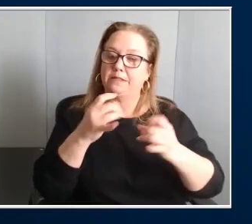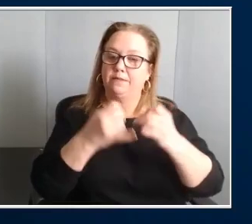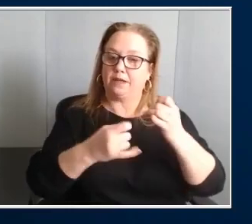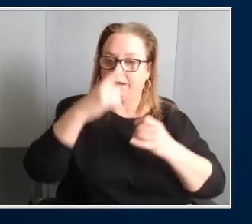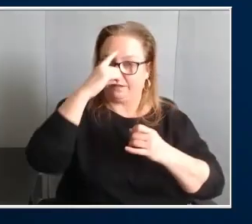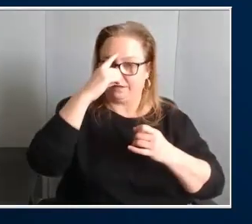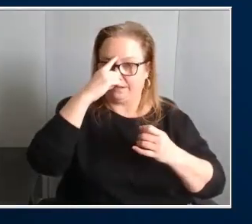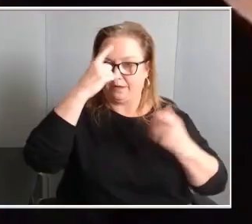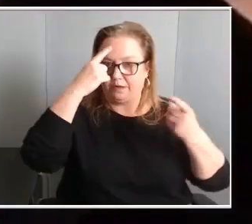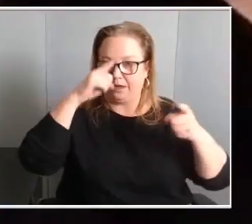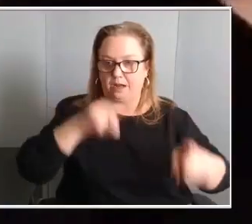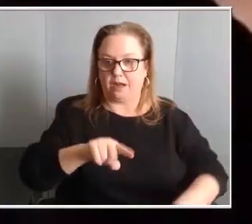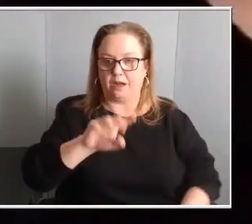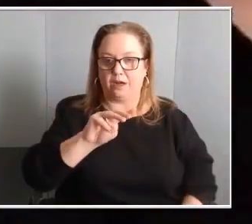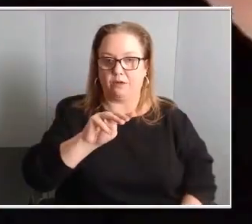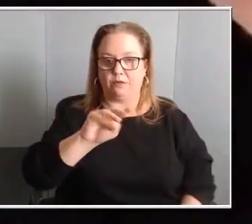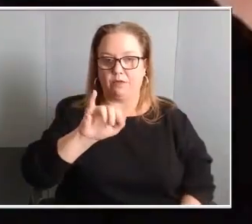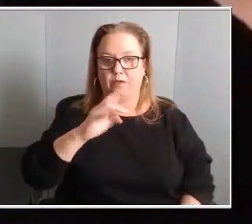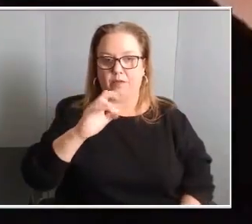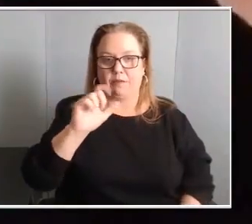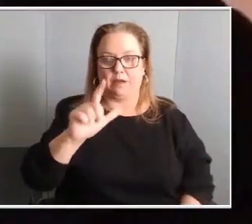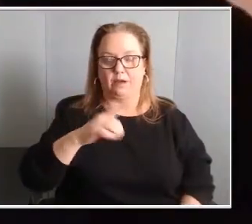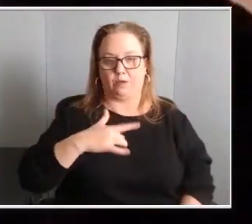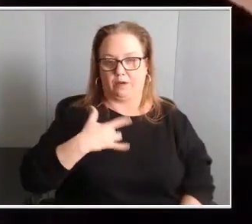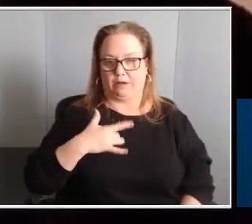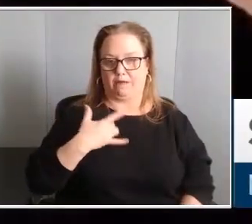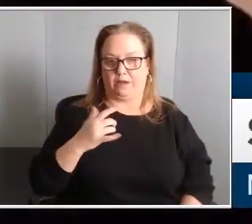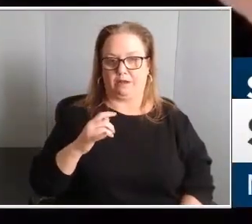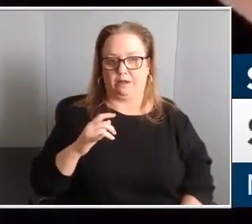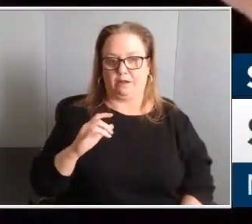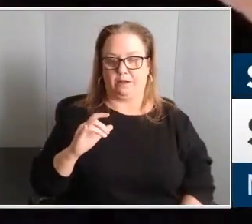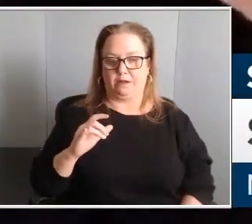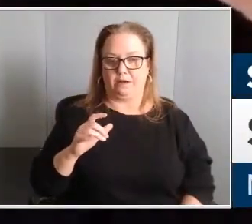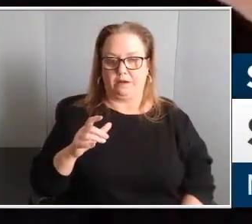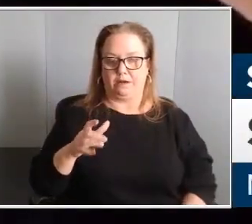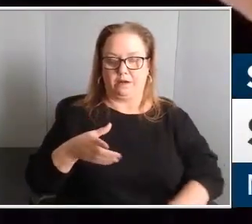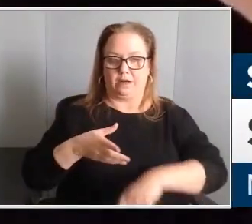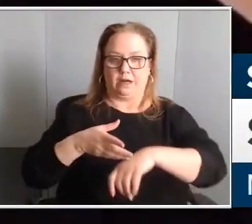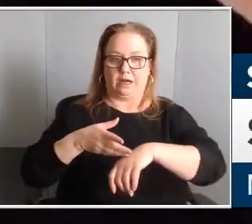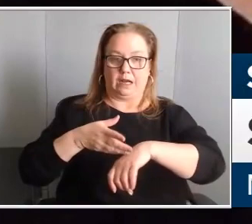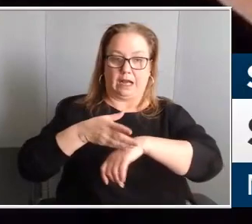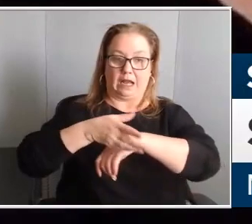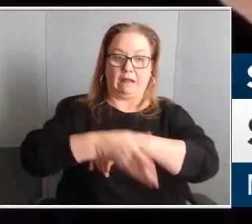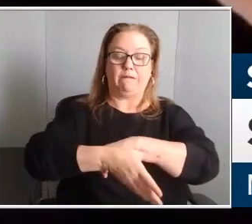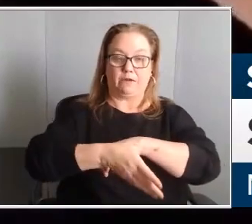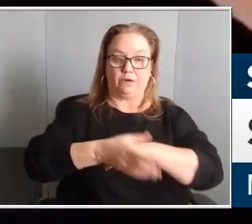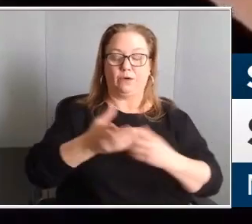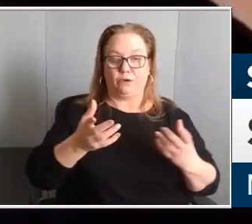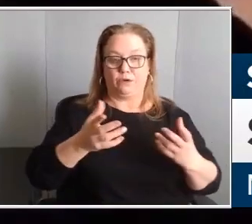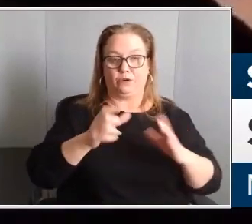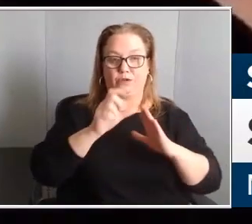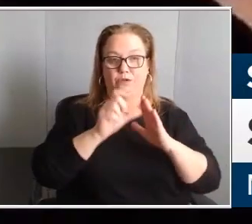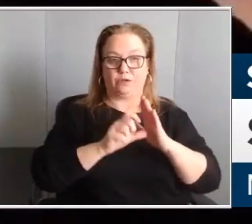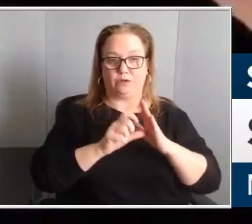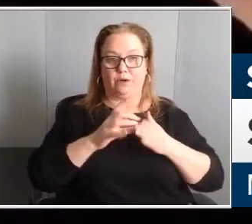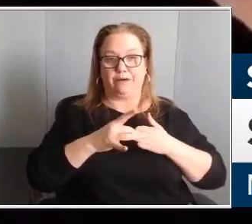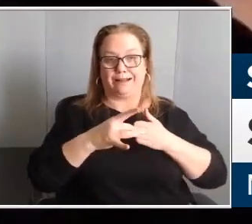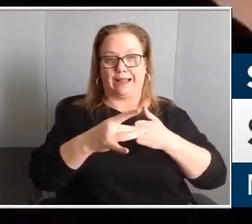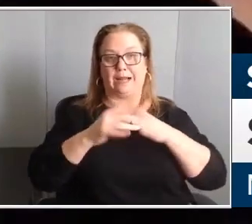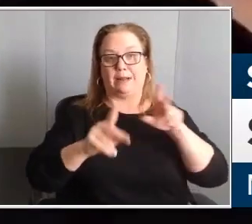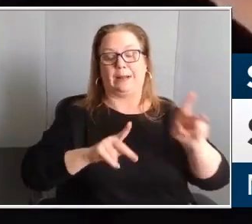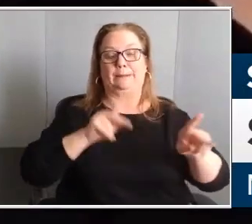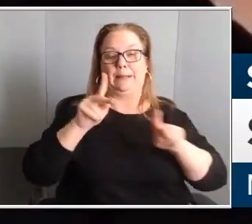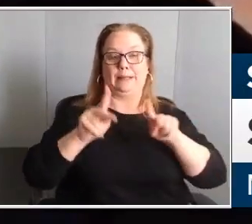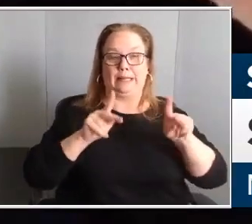Yeah, I agree with that. We felt like even afterwards we were guided by people. There